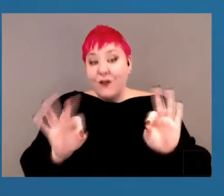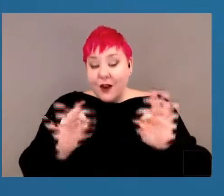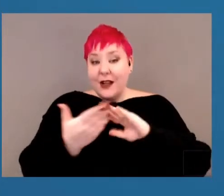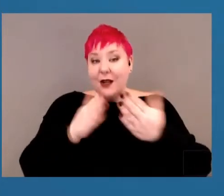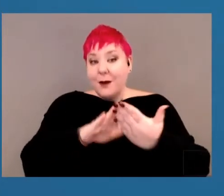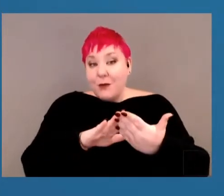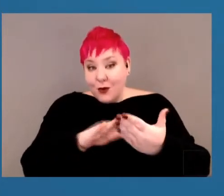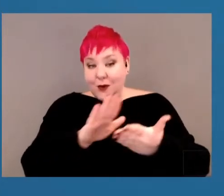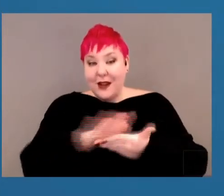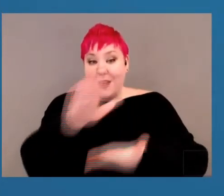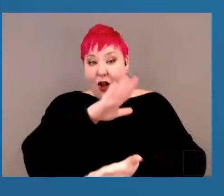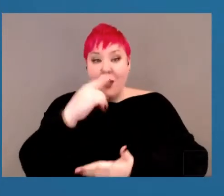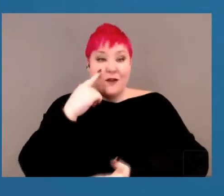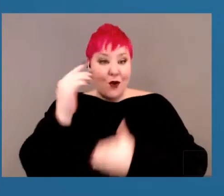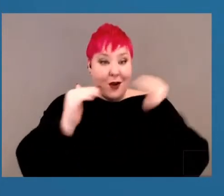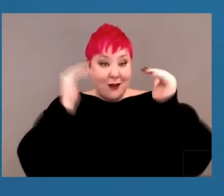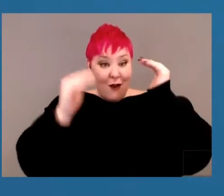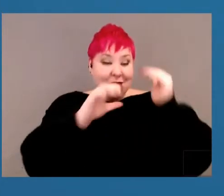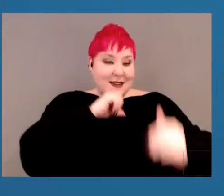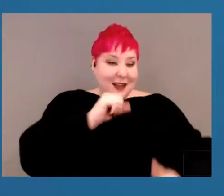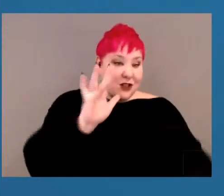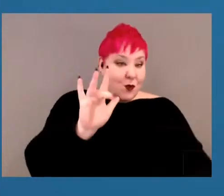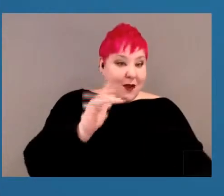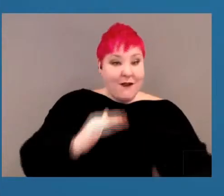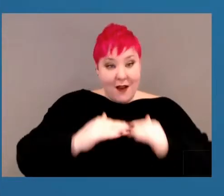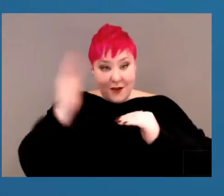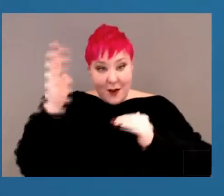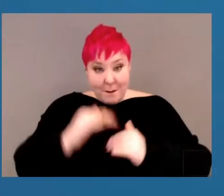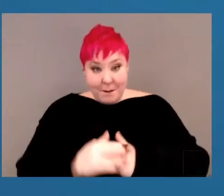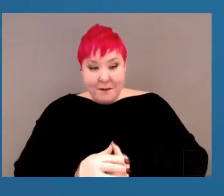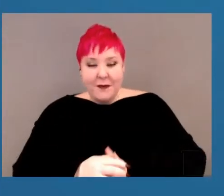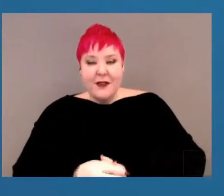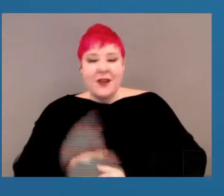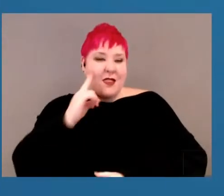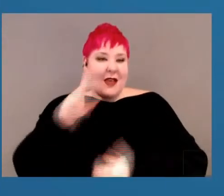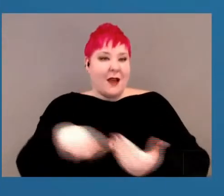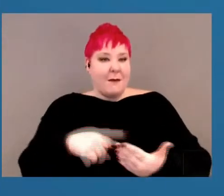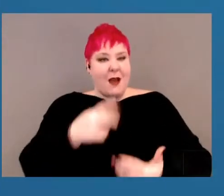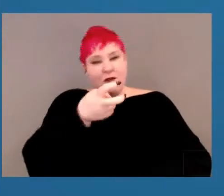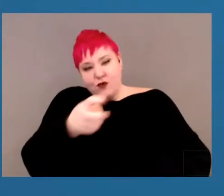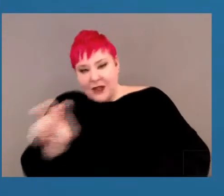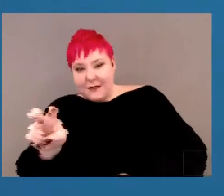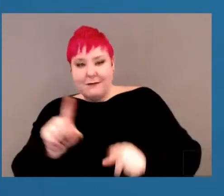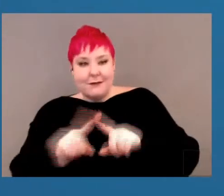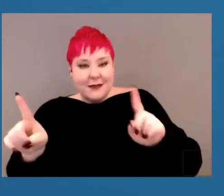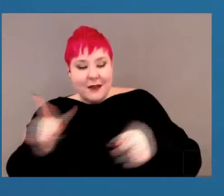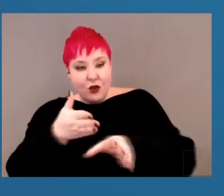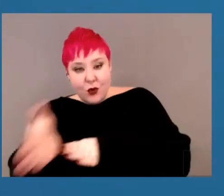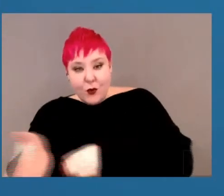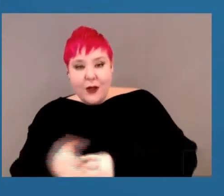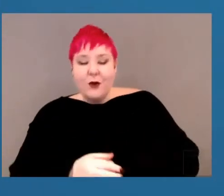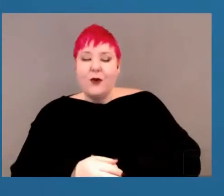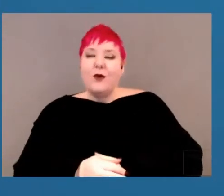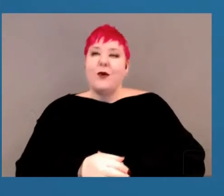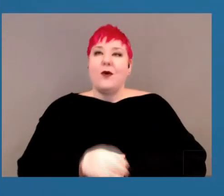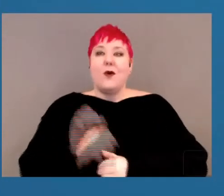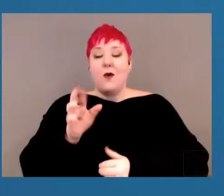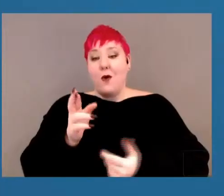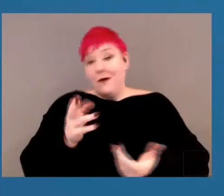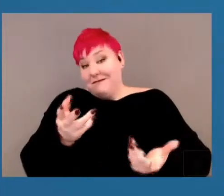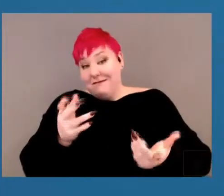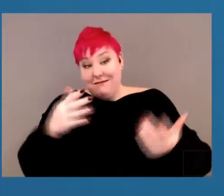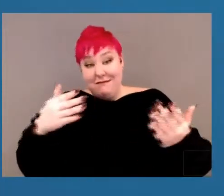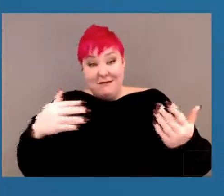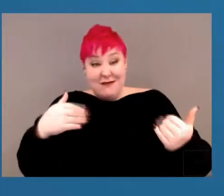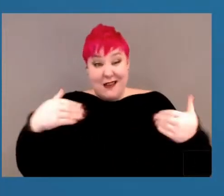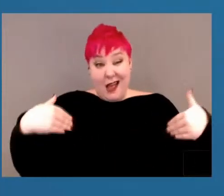adults 25 and up as they're thinking about either transferring into a different career or haven't figured it out until that age.